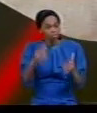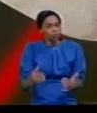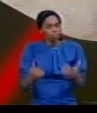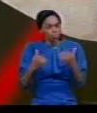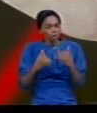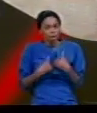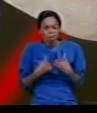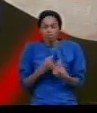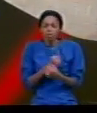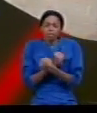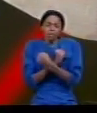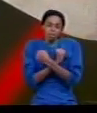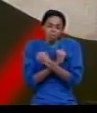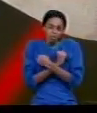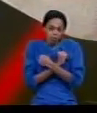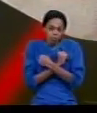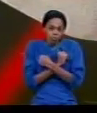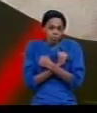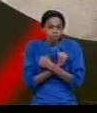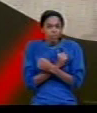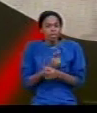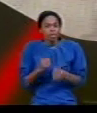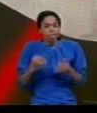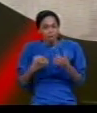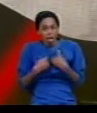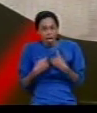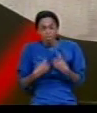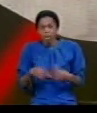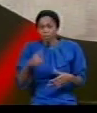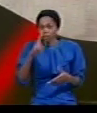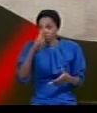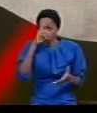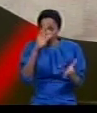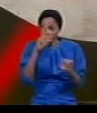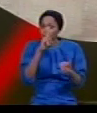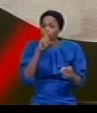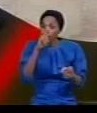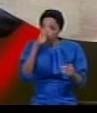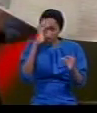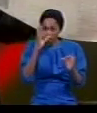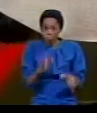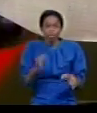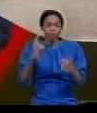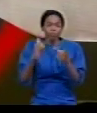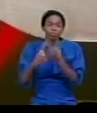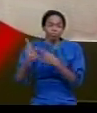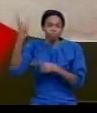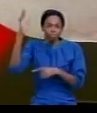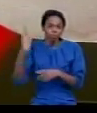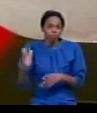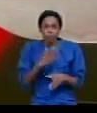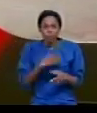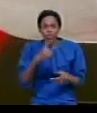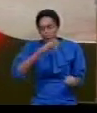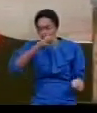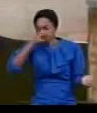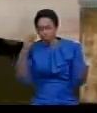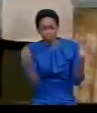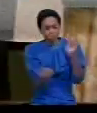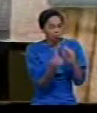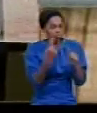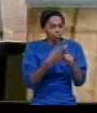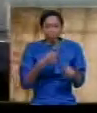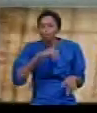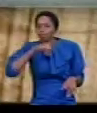love, their allegiance to God and God alone, that they turn from the pollutions of